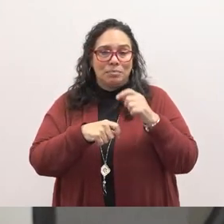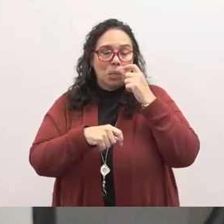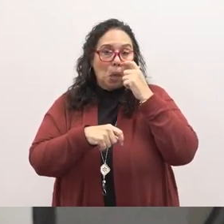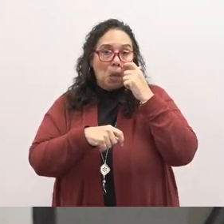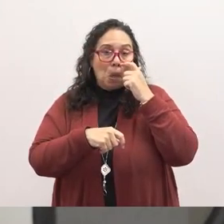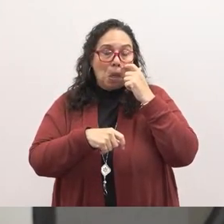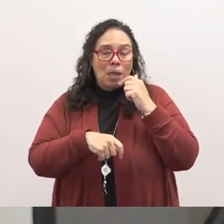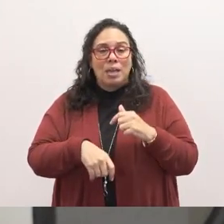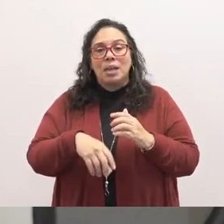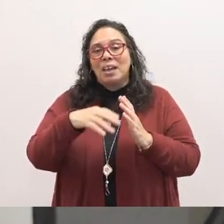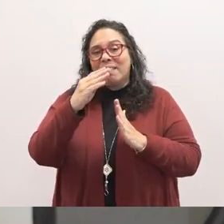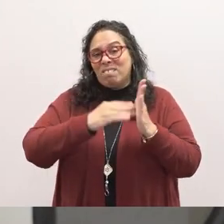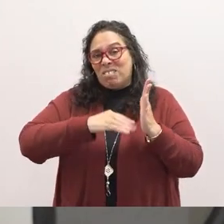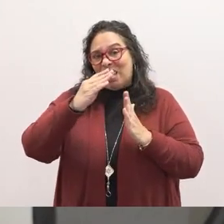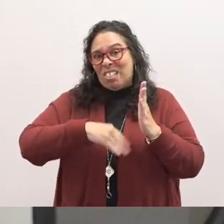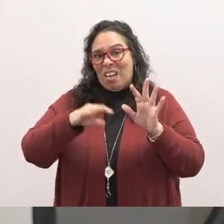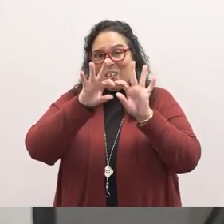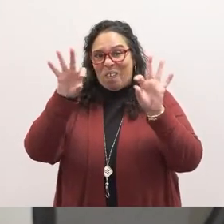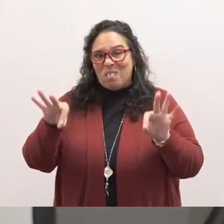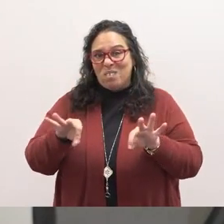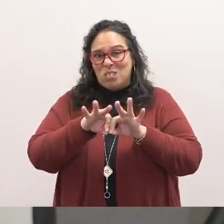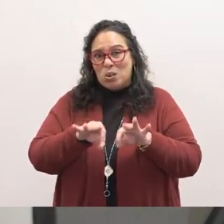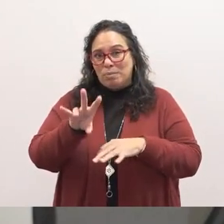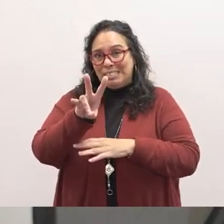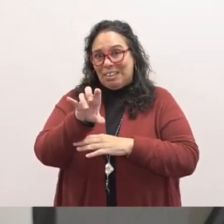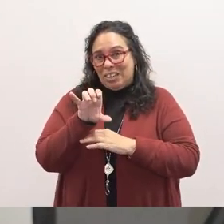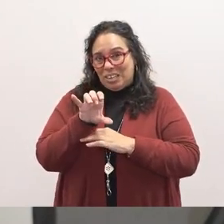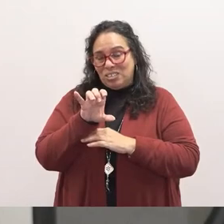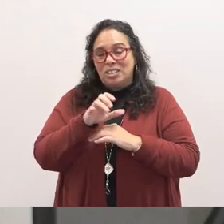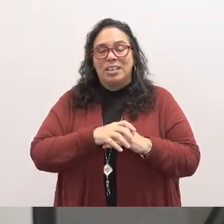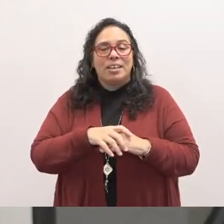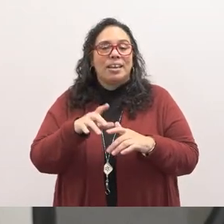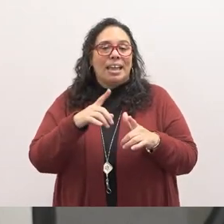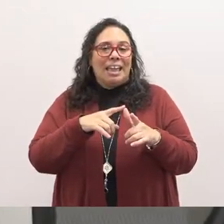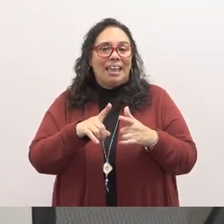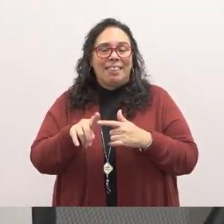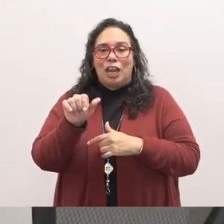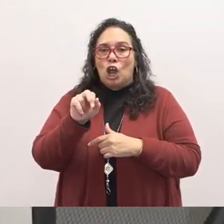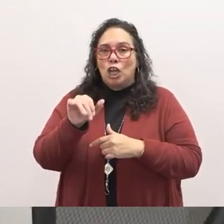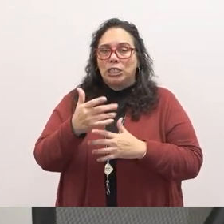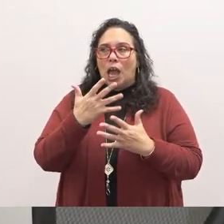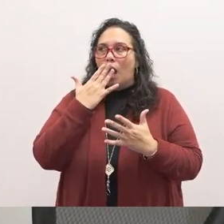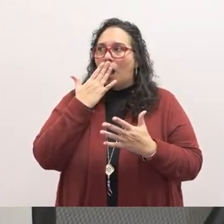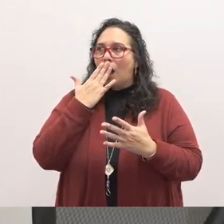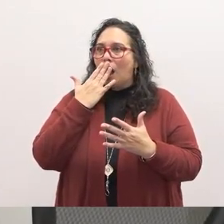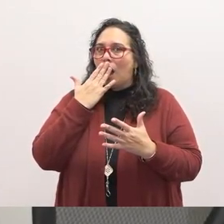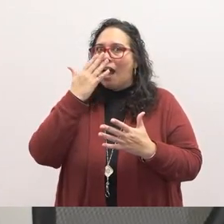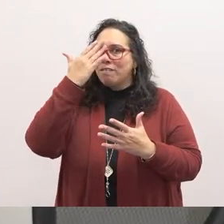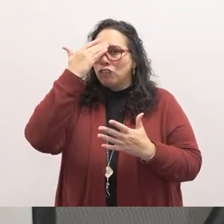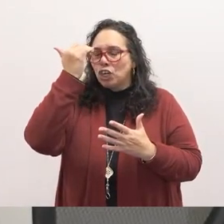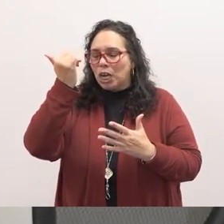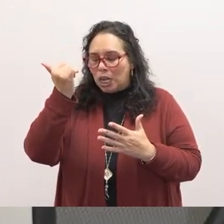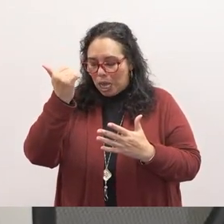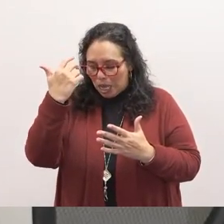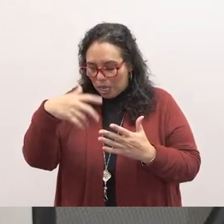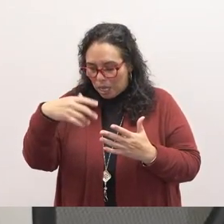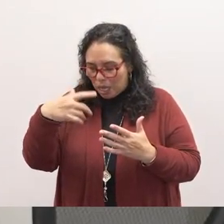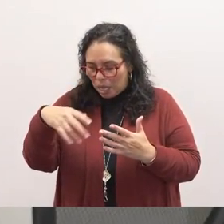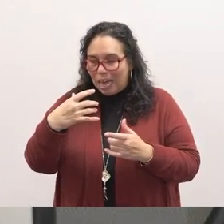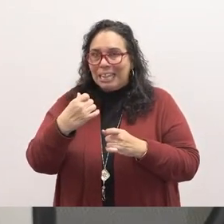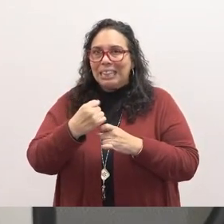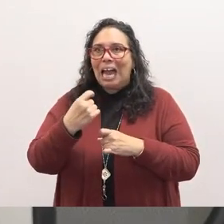out your Form 700, excuse me, and all of a sudden in August you realize, oh my gosh, I forgot to, last